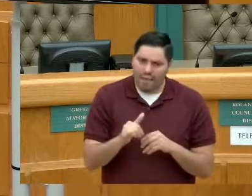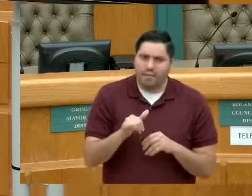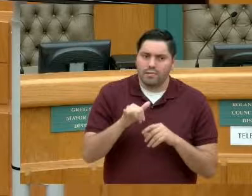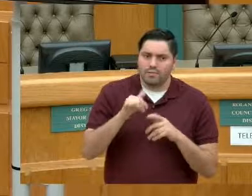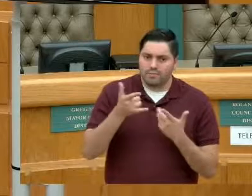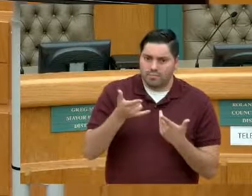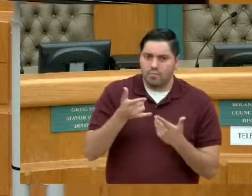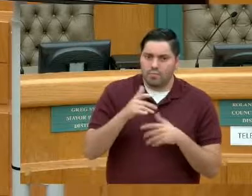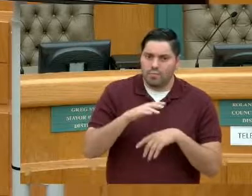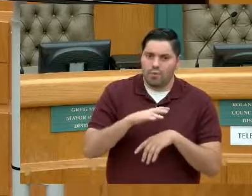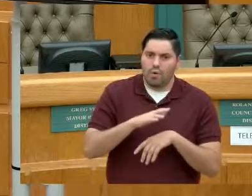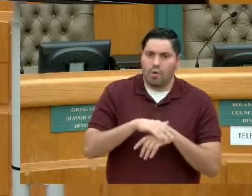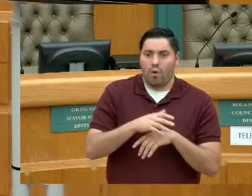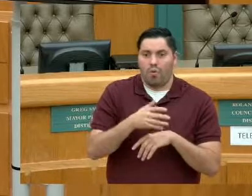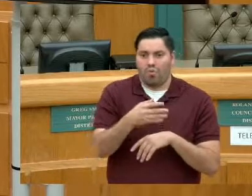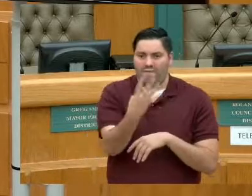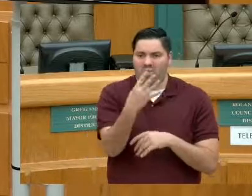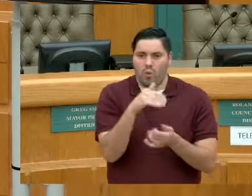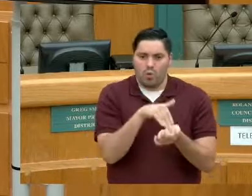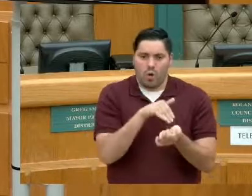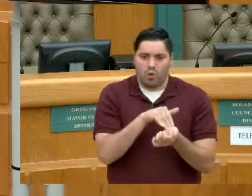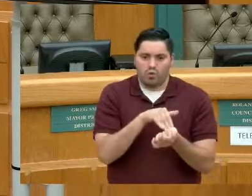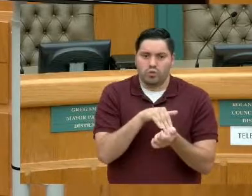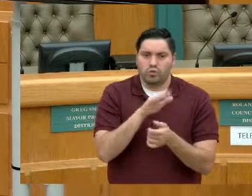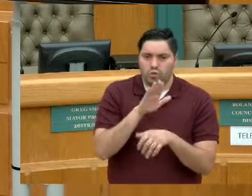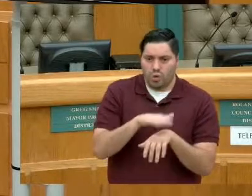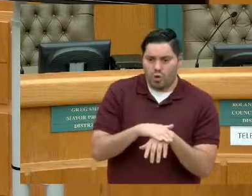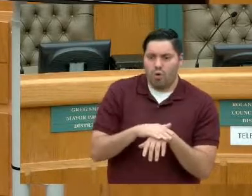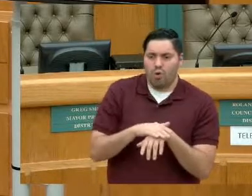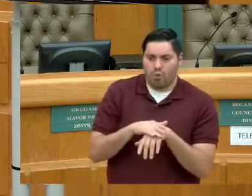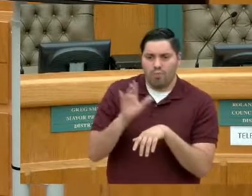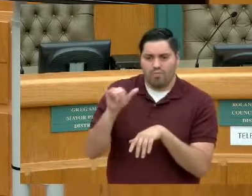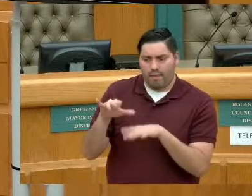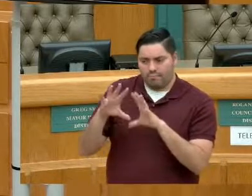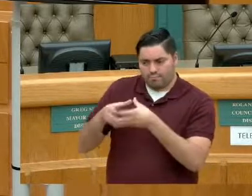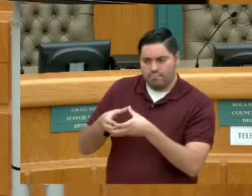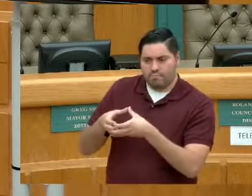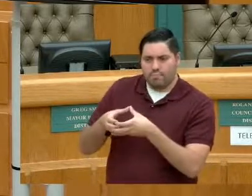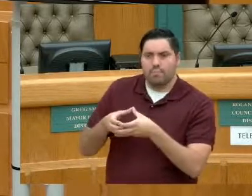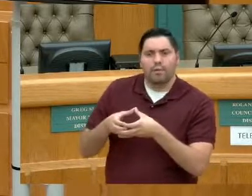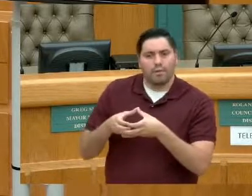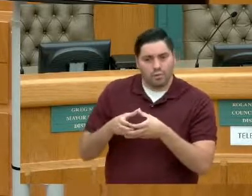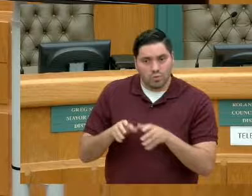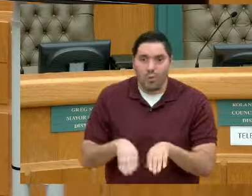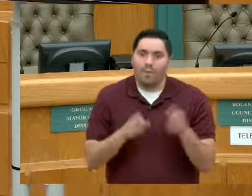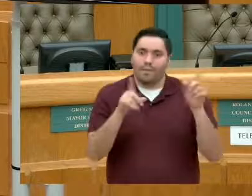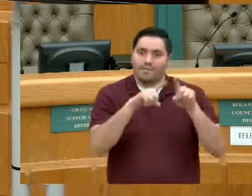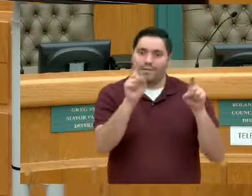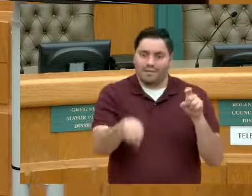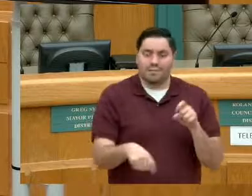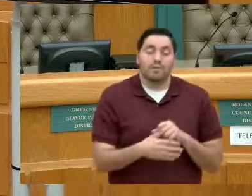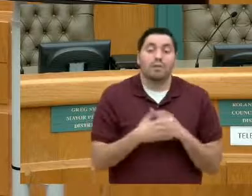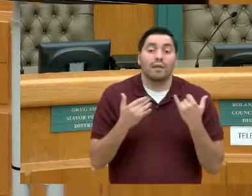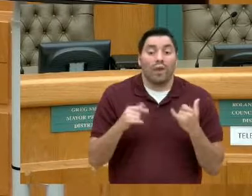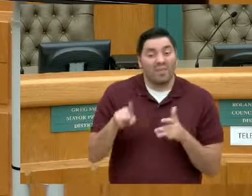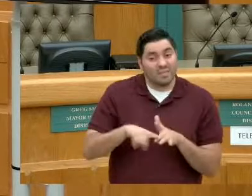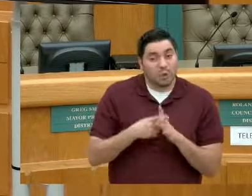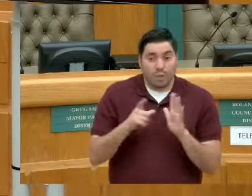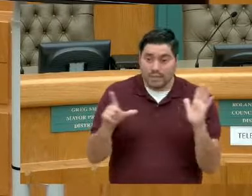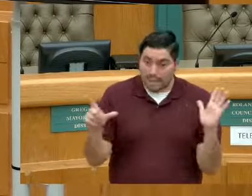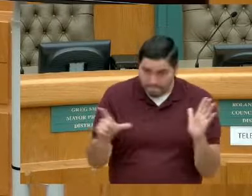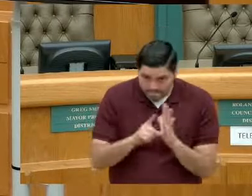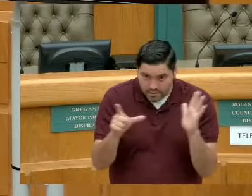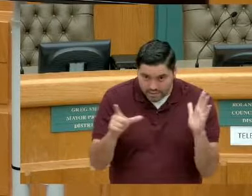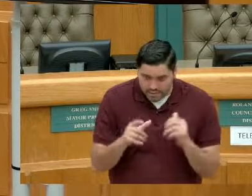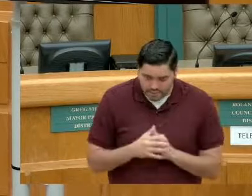support of the 4 doctors on the strike force to open Texas via executive order, and as I said, this begins